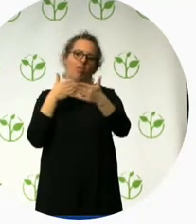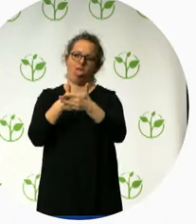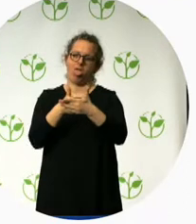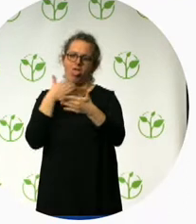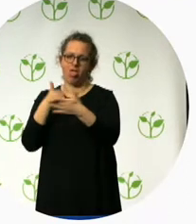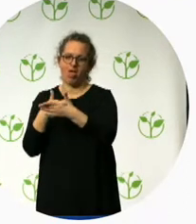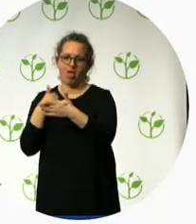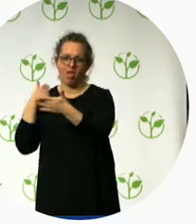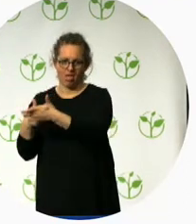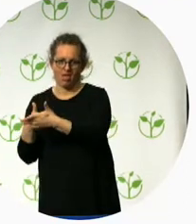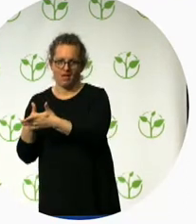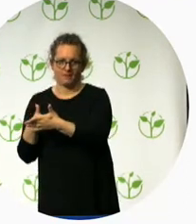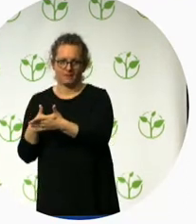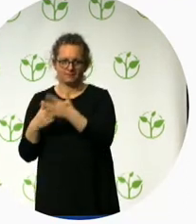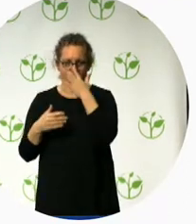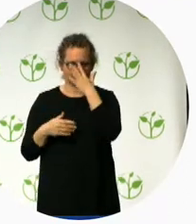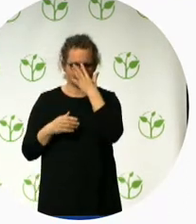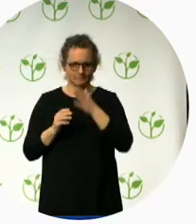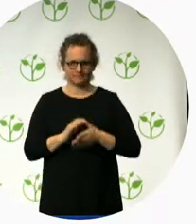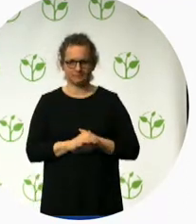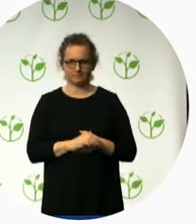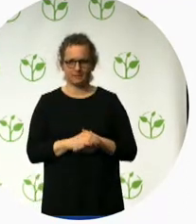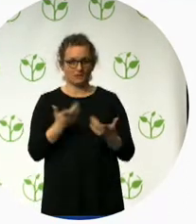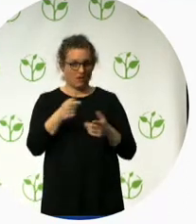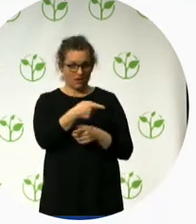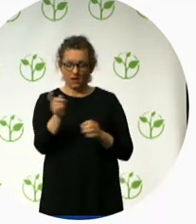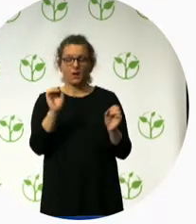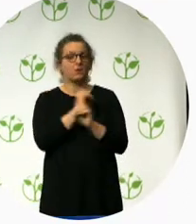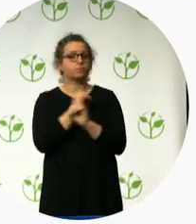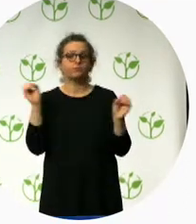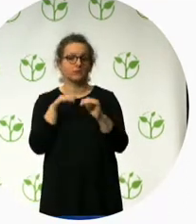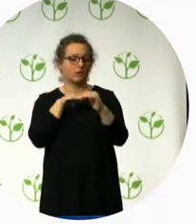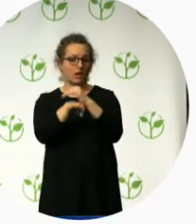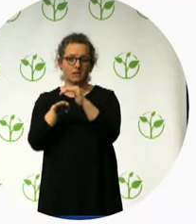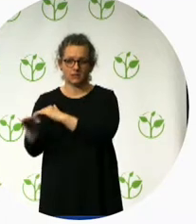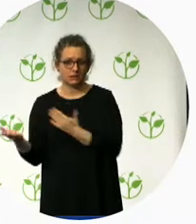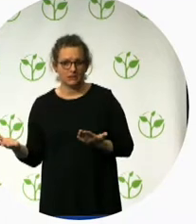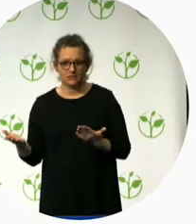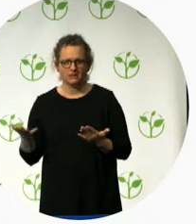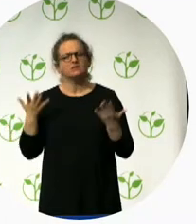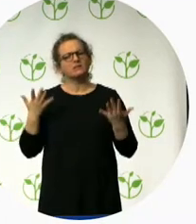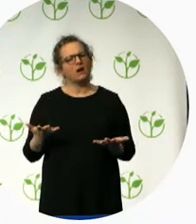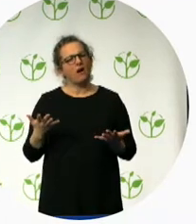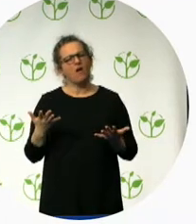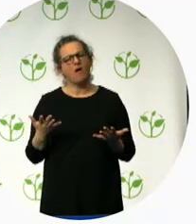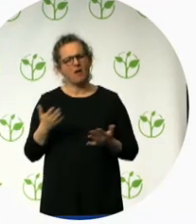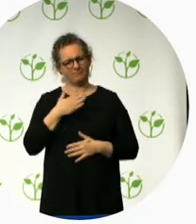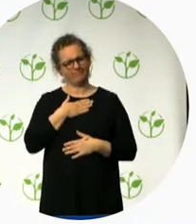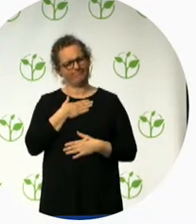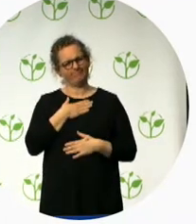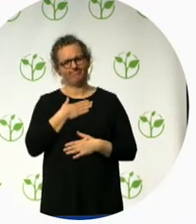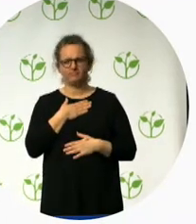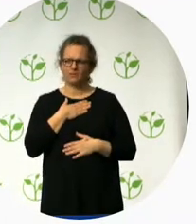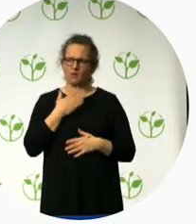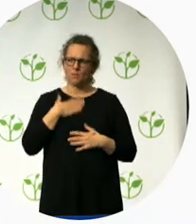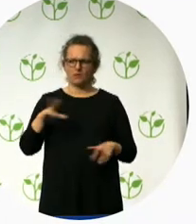today we're going to explore some innovative practices to address the needs of persons with disabilities and